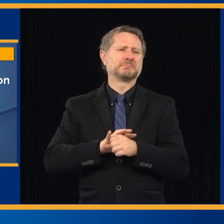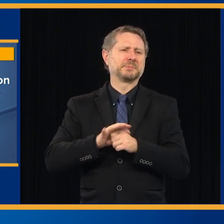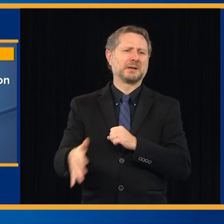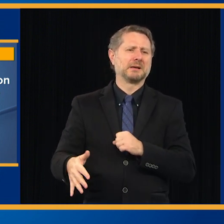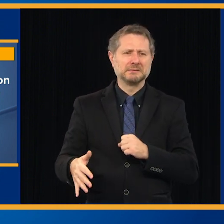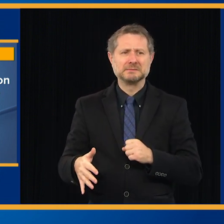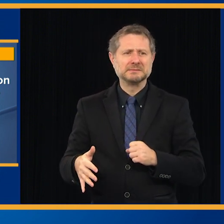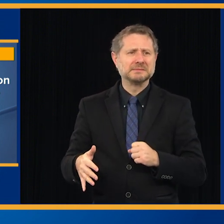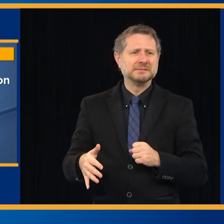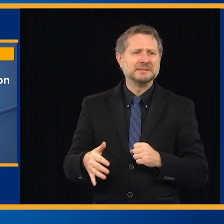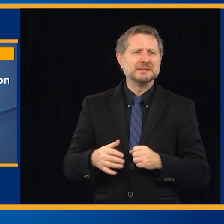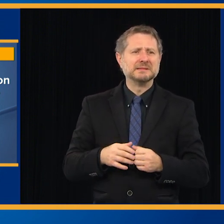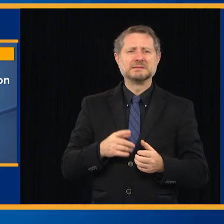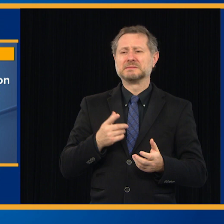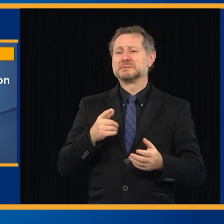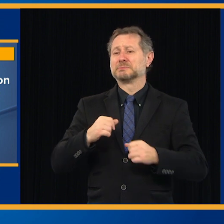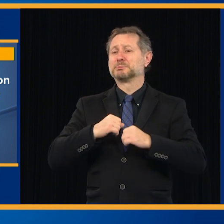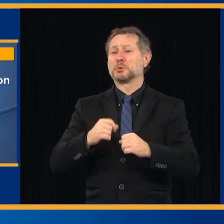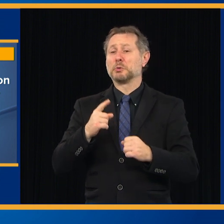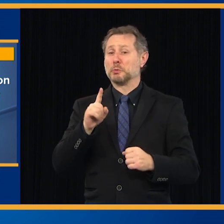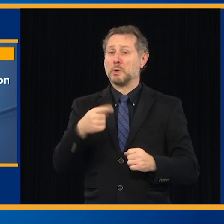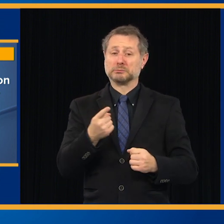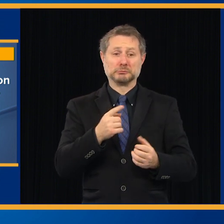a national problem, right?